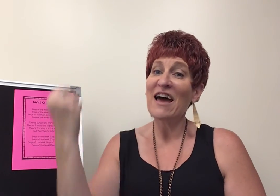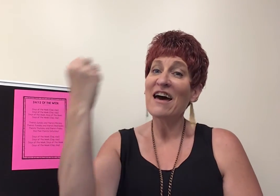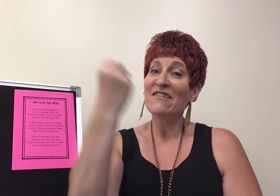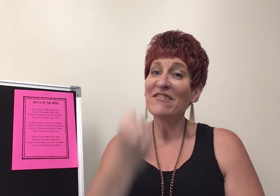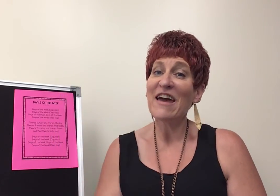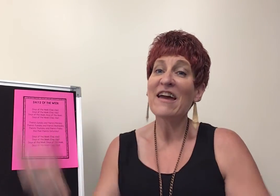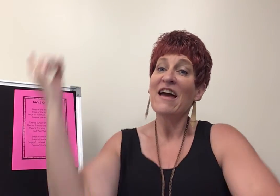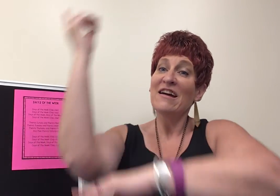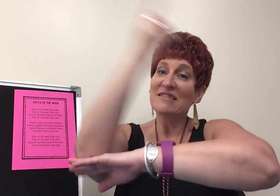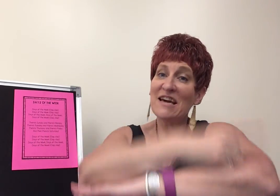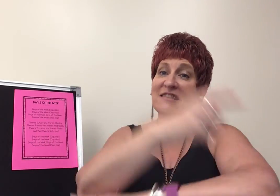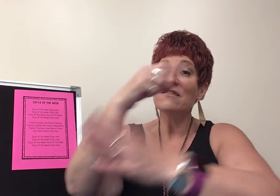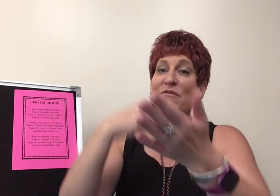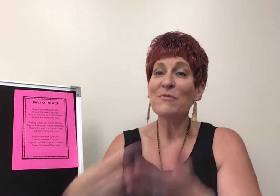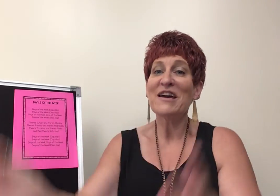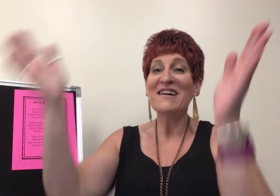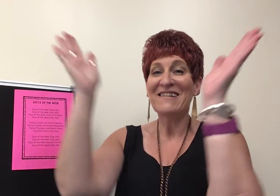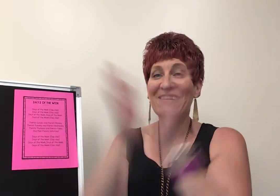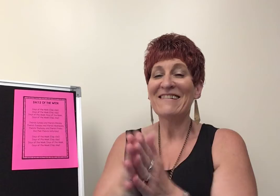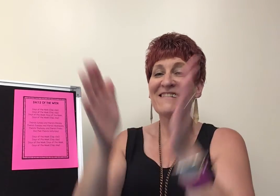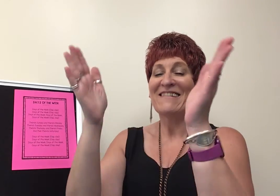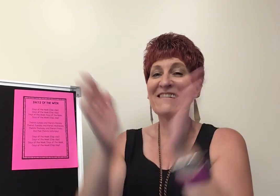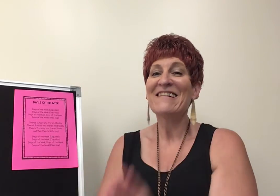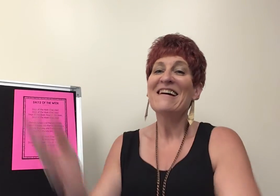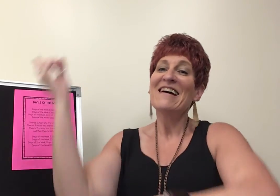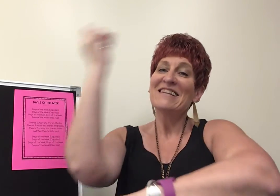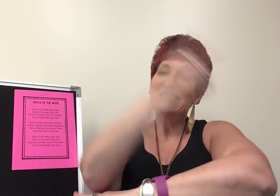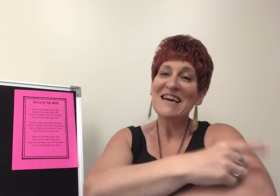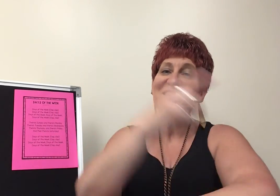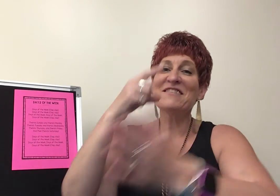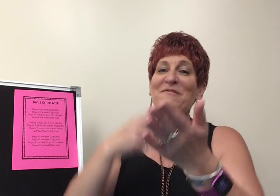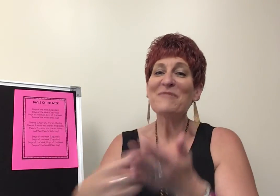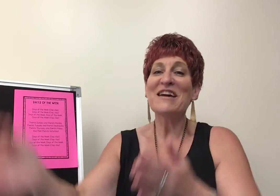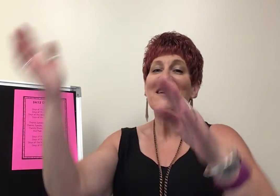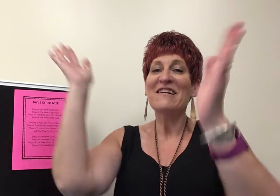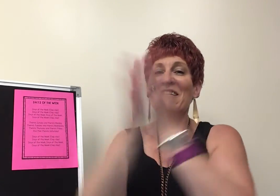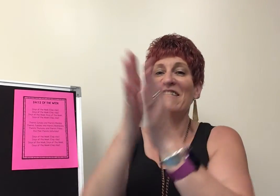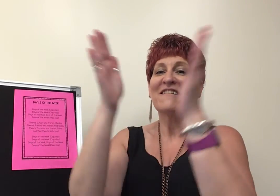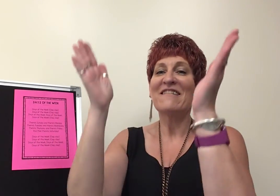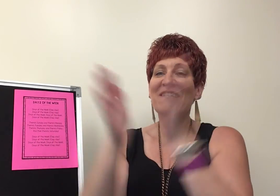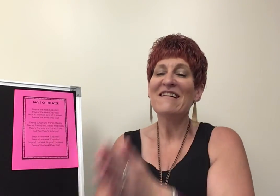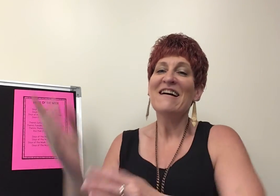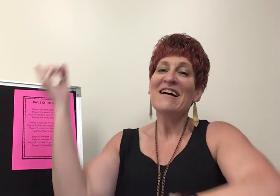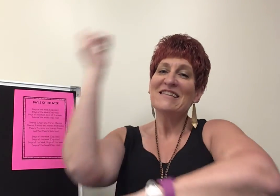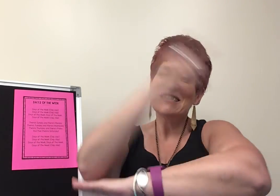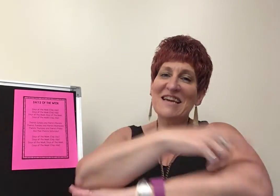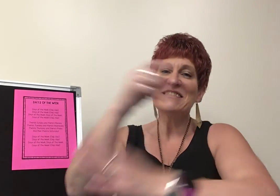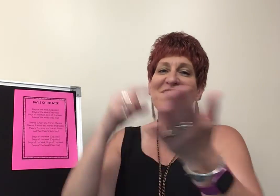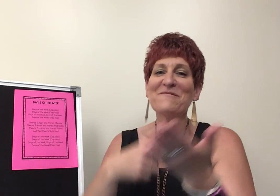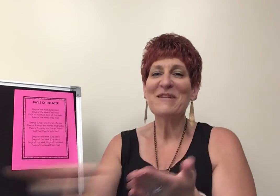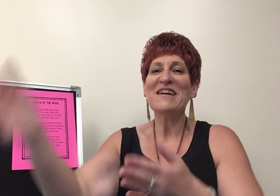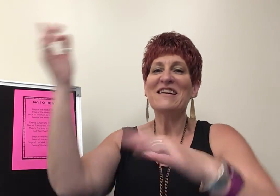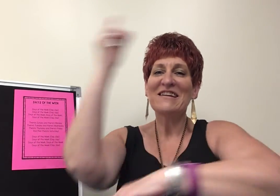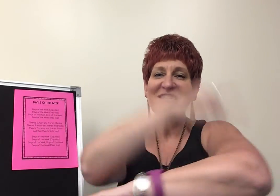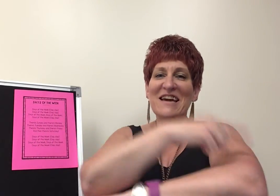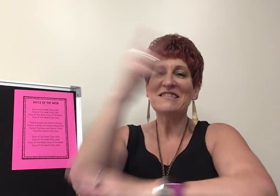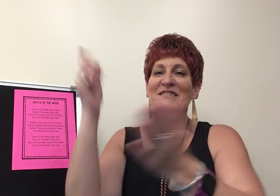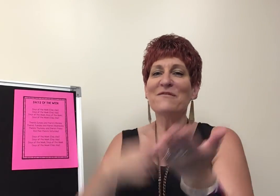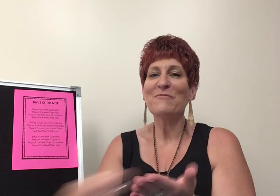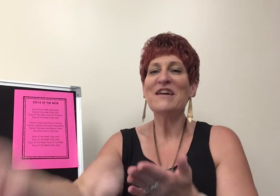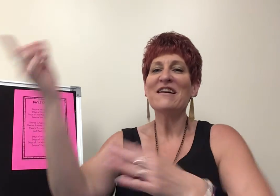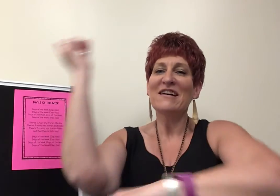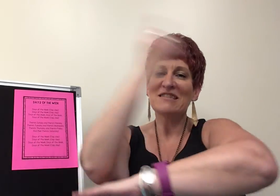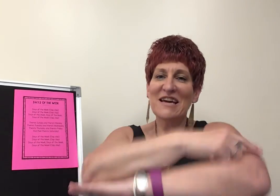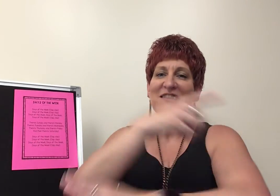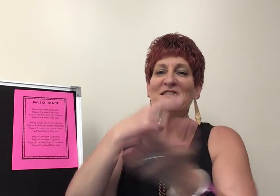there's Saturday. Days of the week. Days of the week. Days of the week. Days